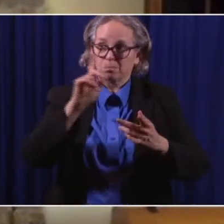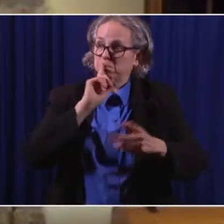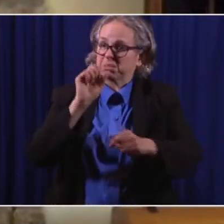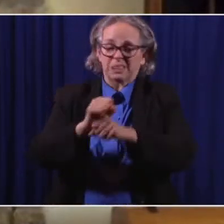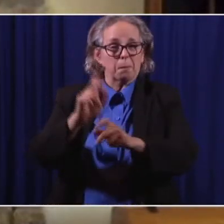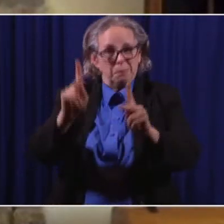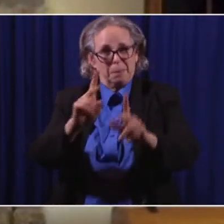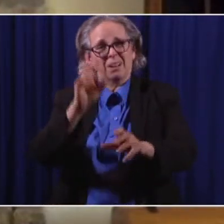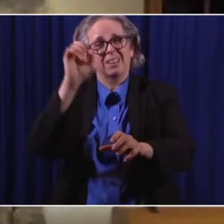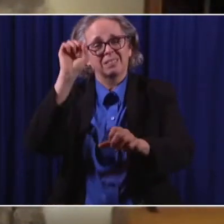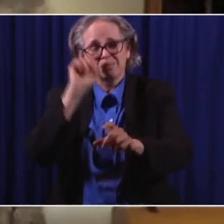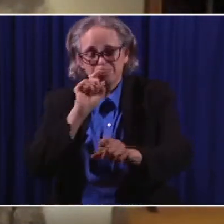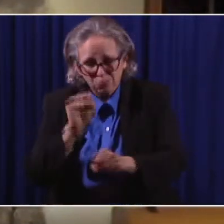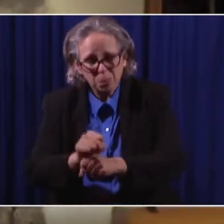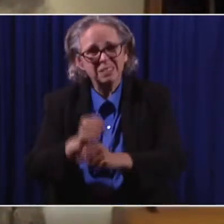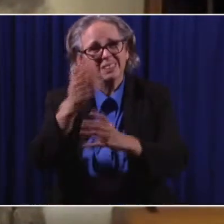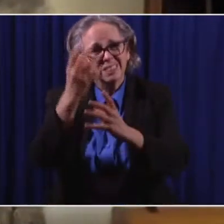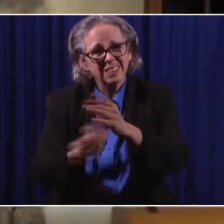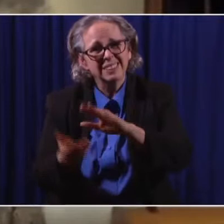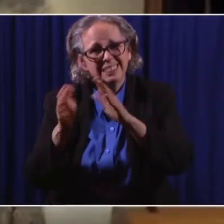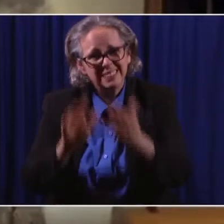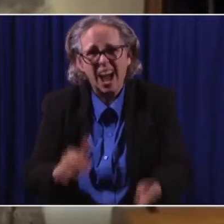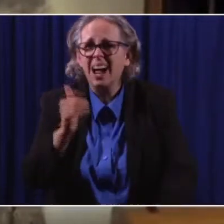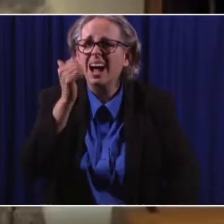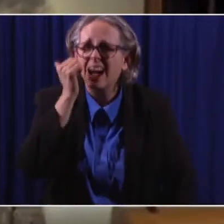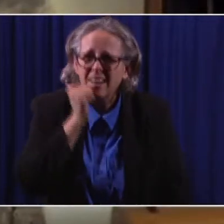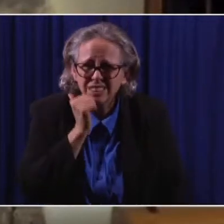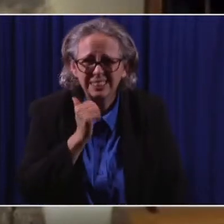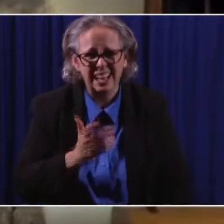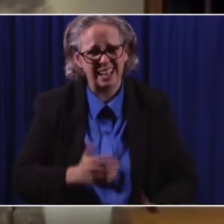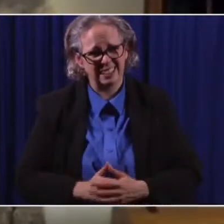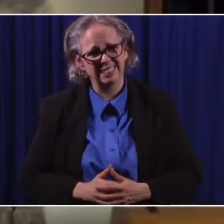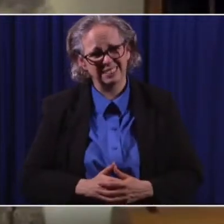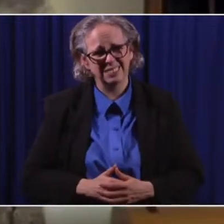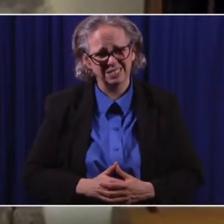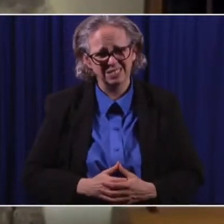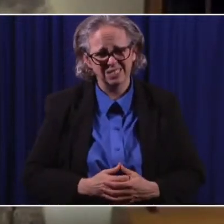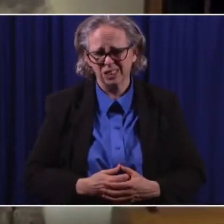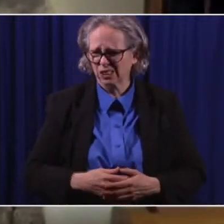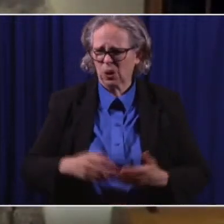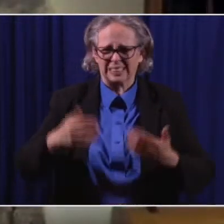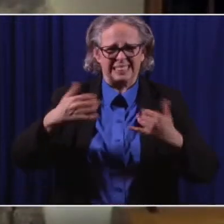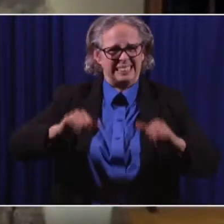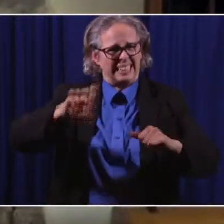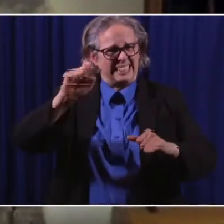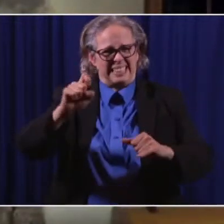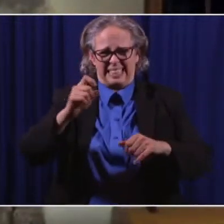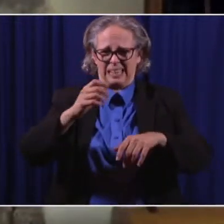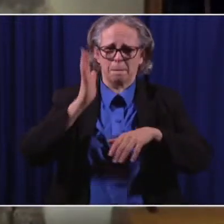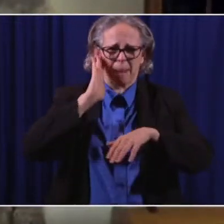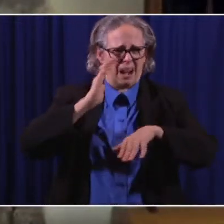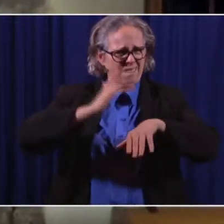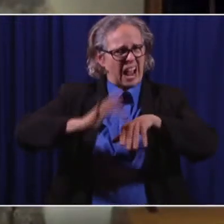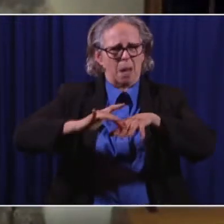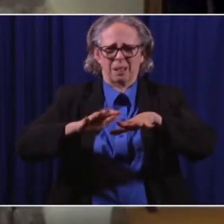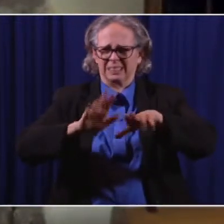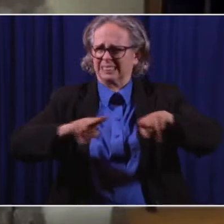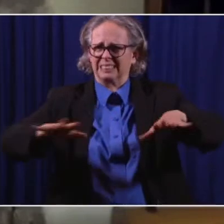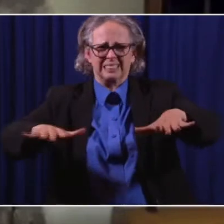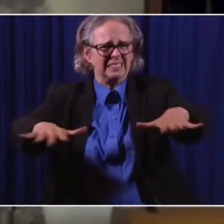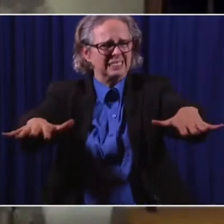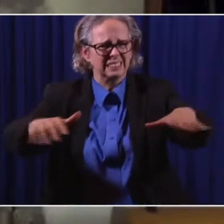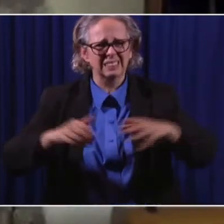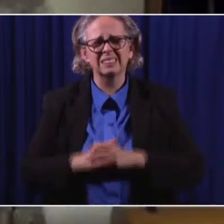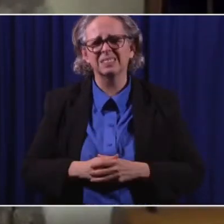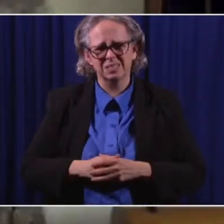still, it's still to some extent like, you're rolling the dice. And that's what Christie described